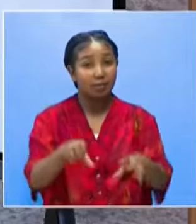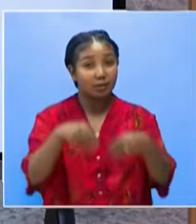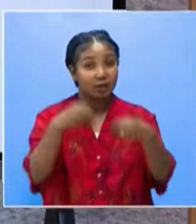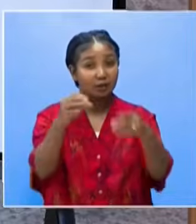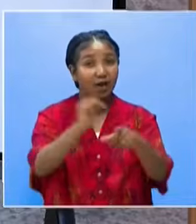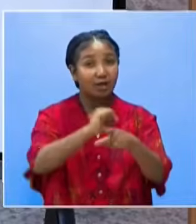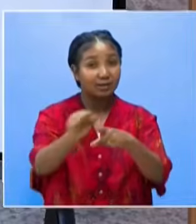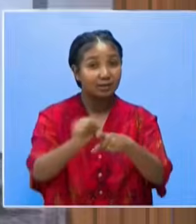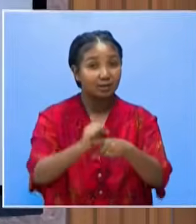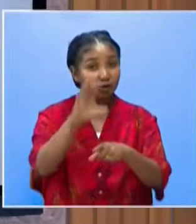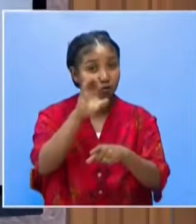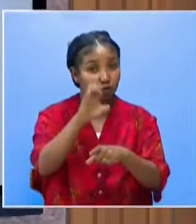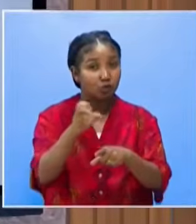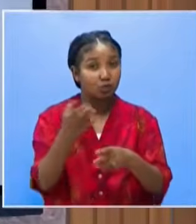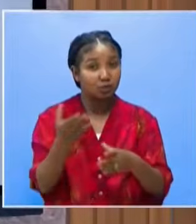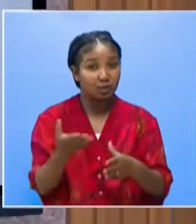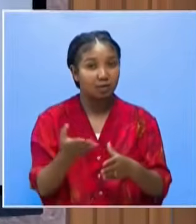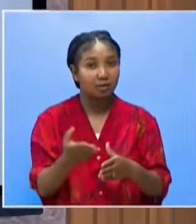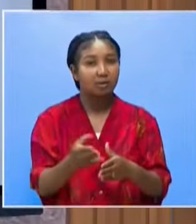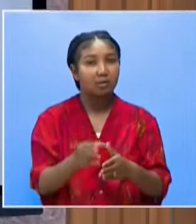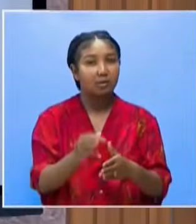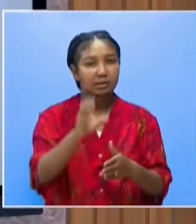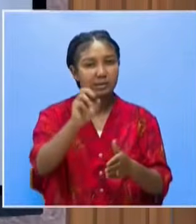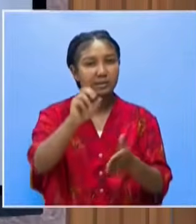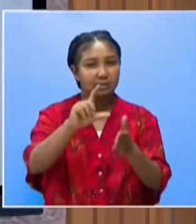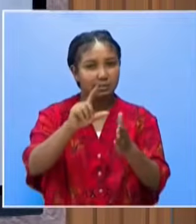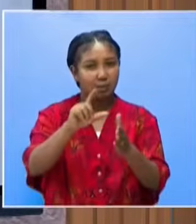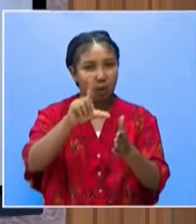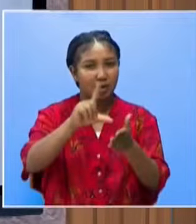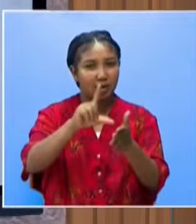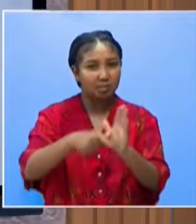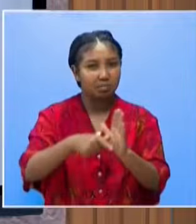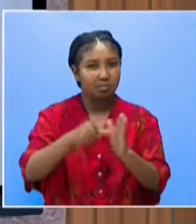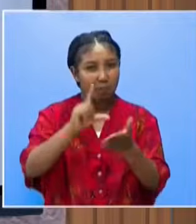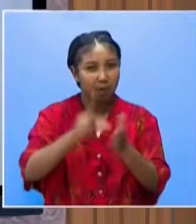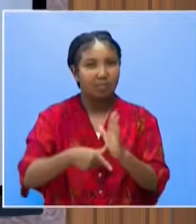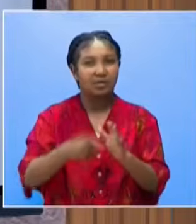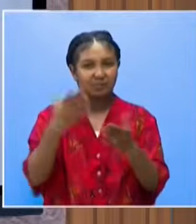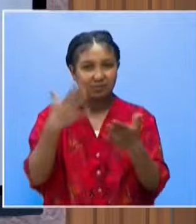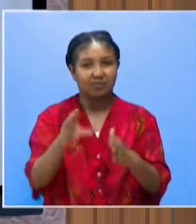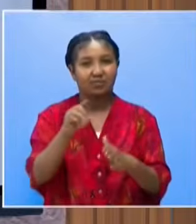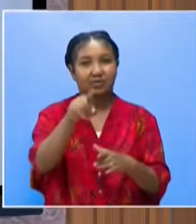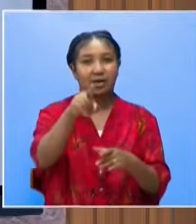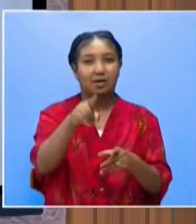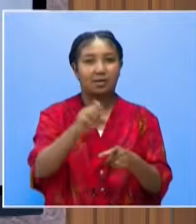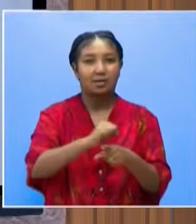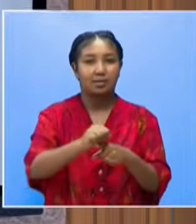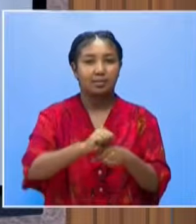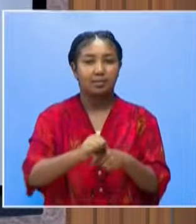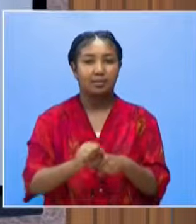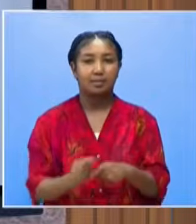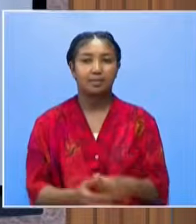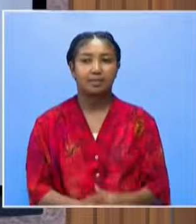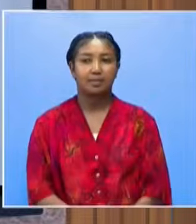you an activity which should be done within 1 or maybe 1.5